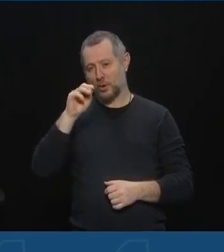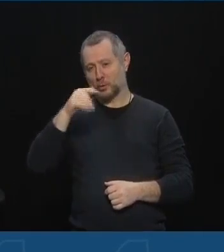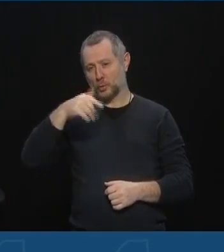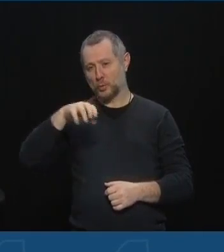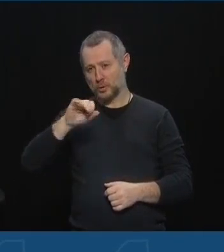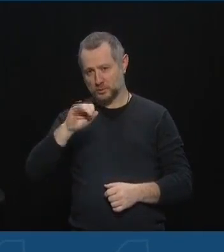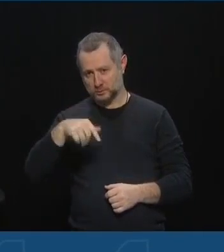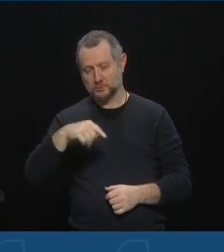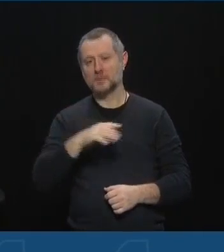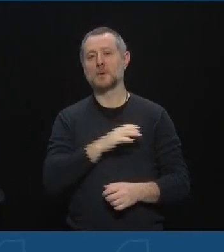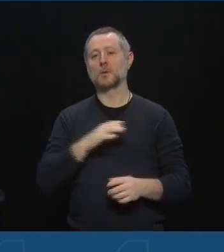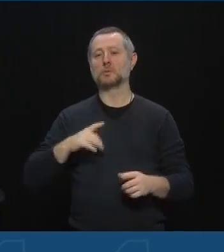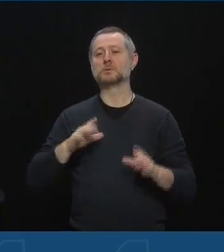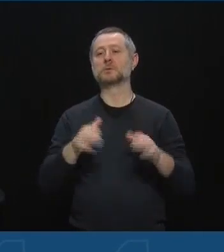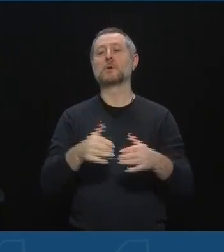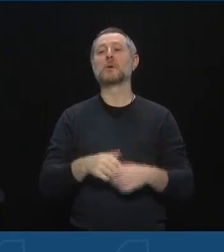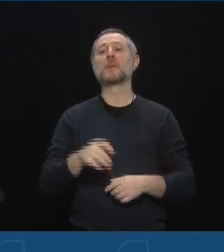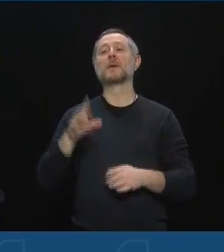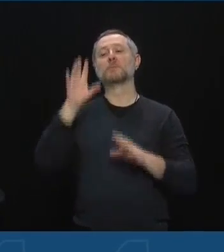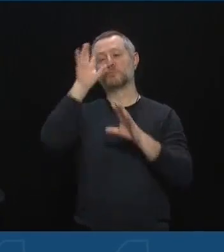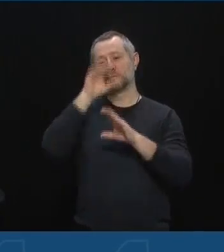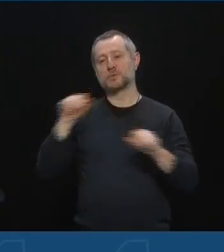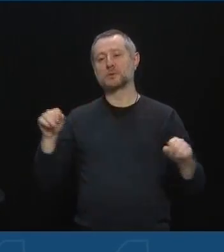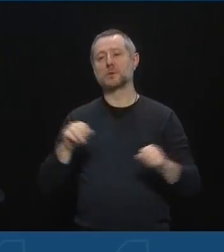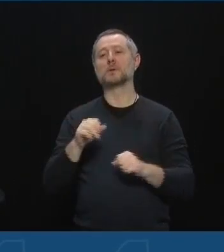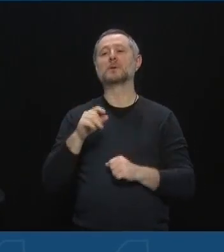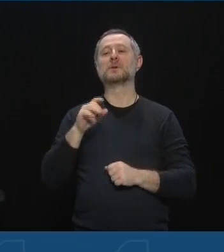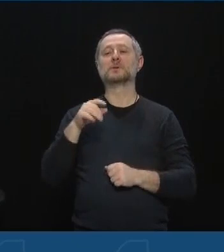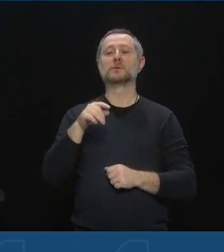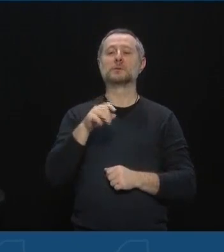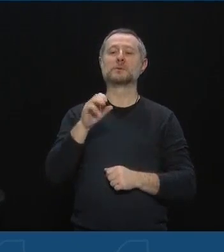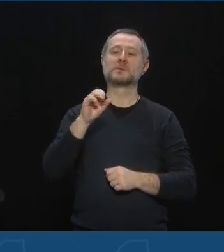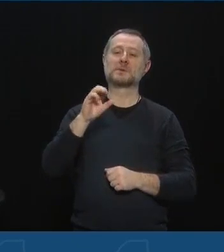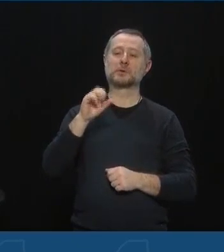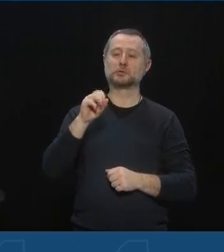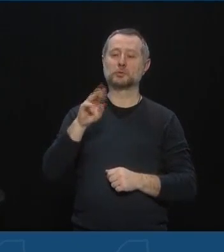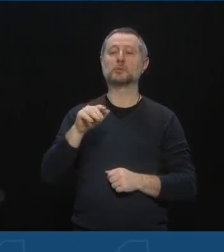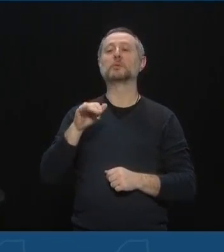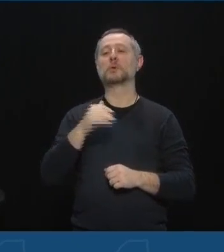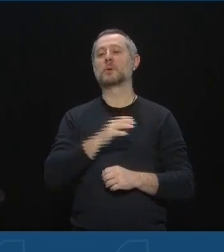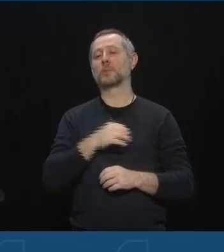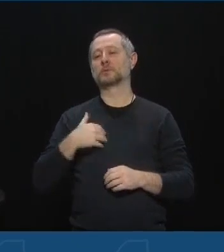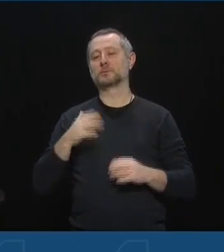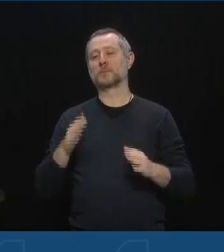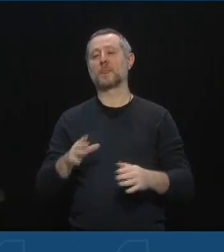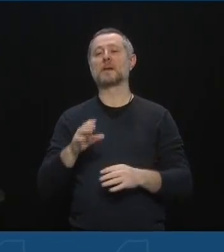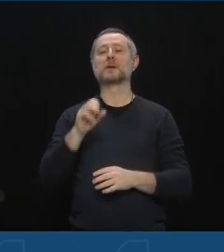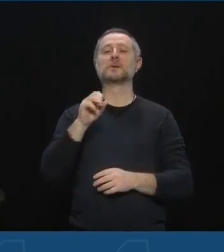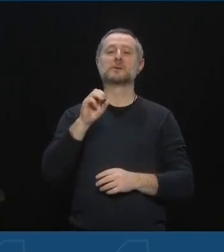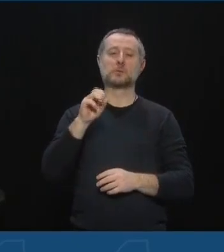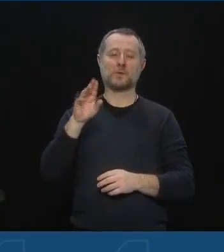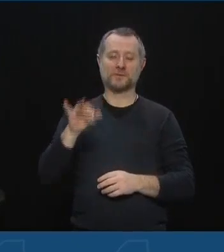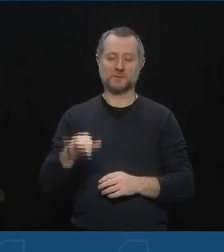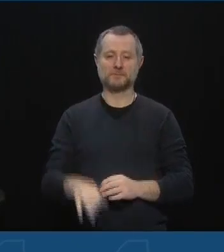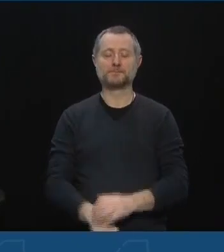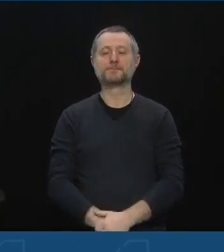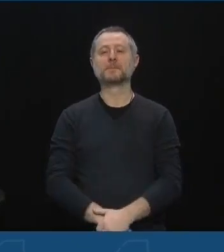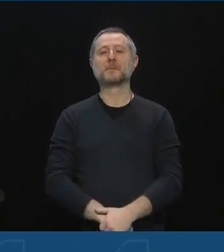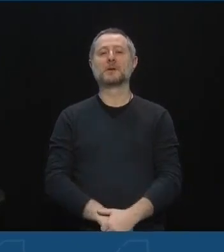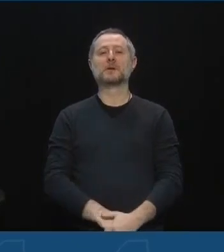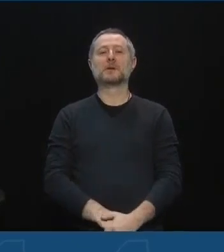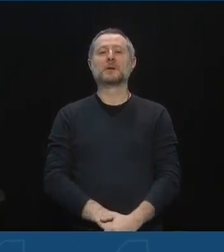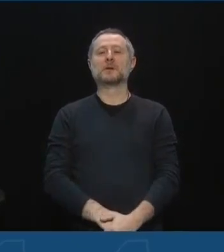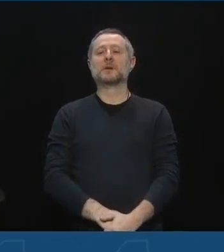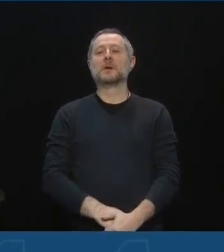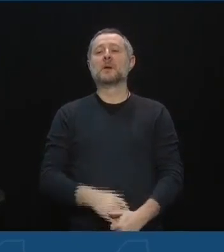of Commerce President, CEO, and SUNY Trustee Bob Duffy, Empire State Regional Director Vinny Esposito. Please